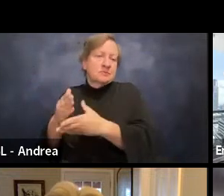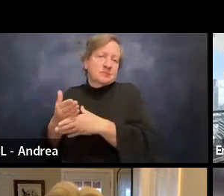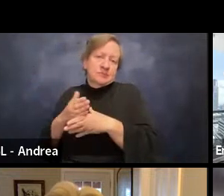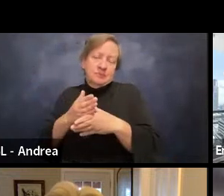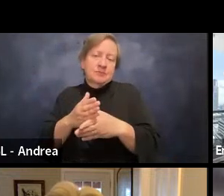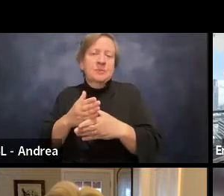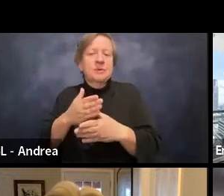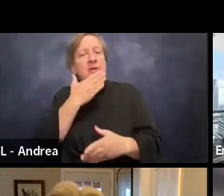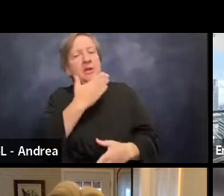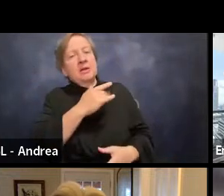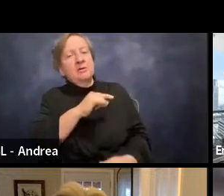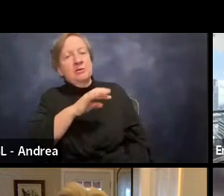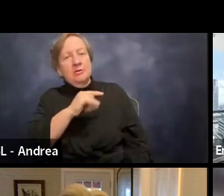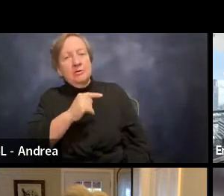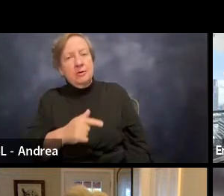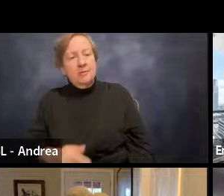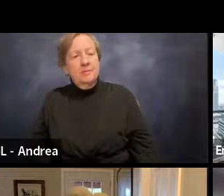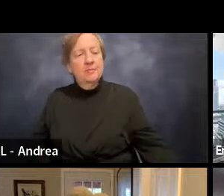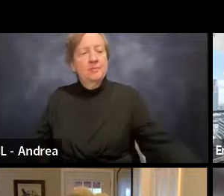Thank you, Greg.